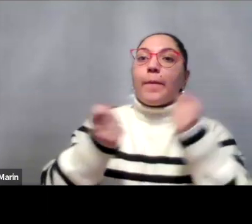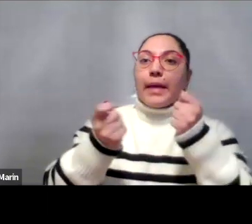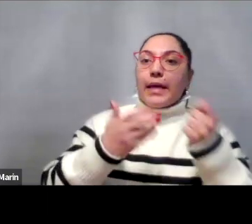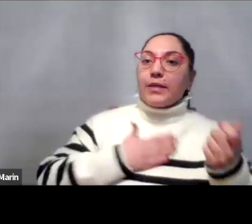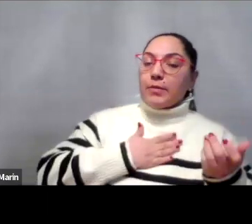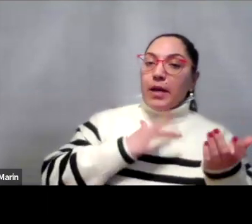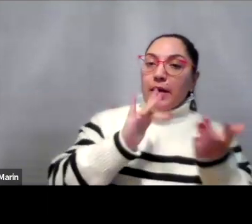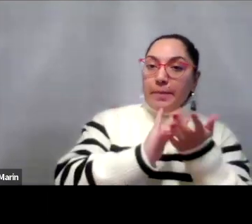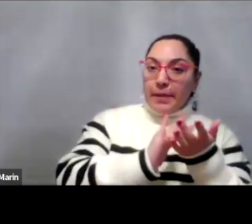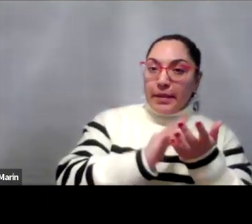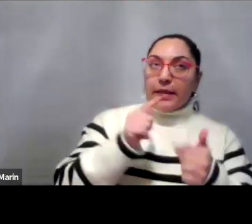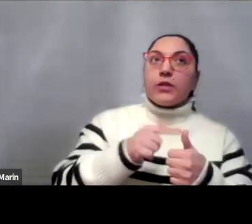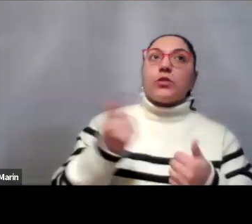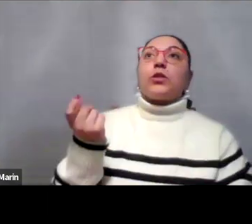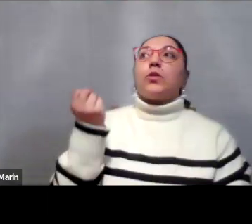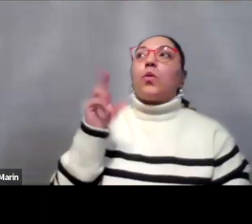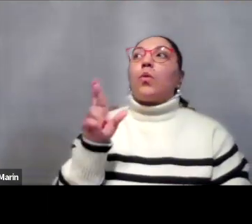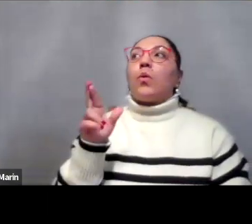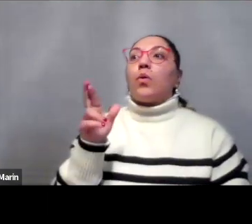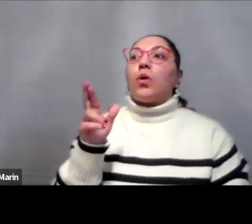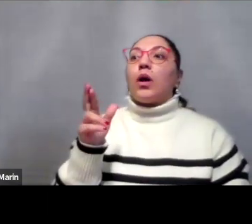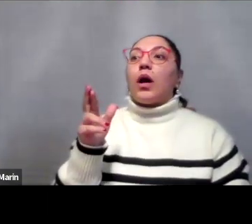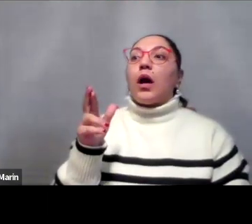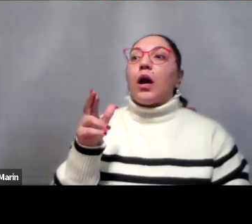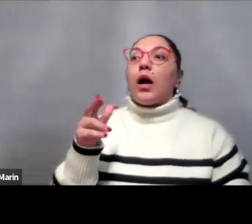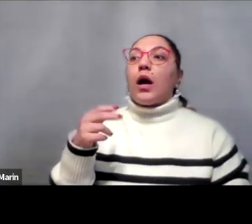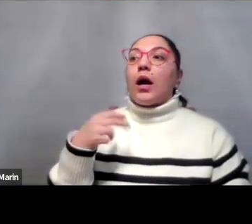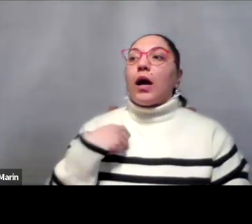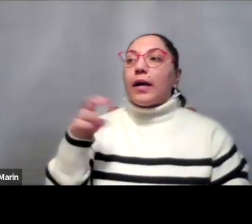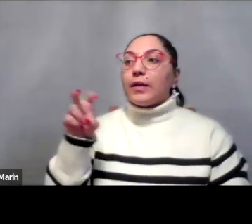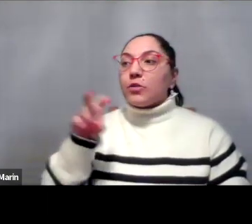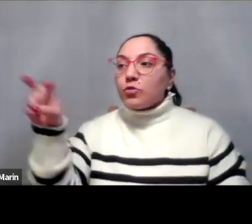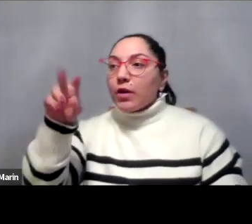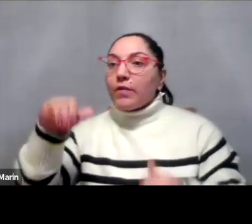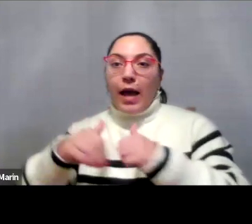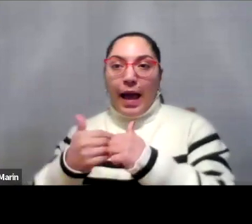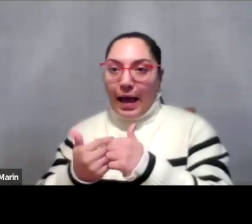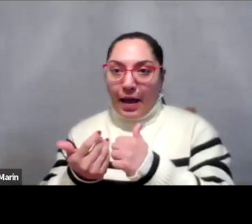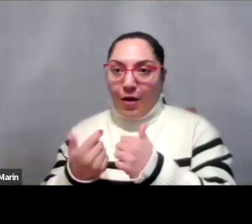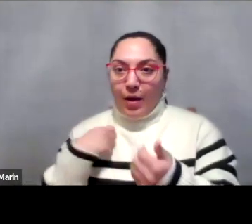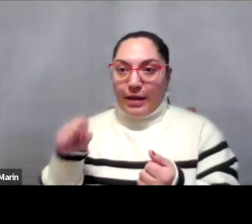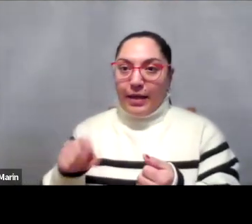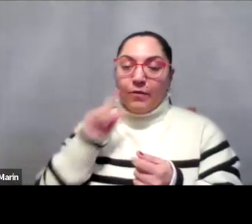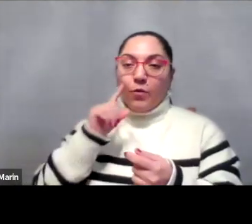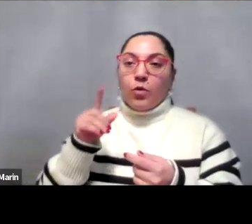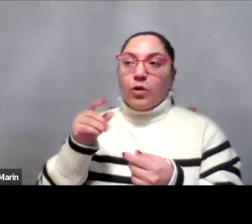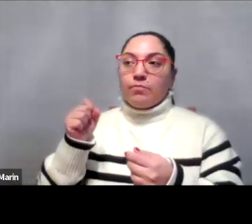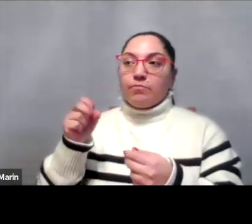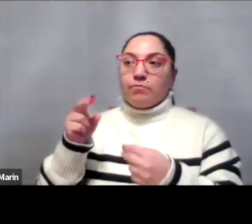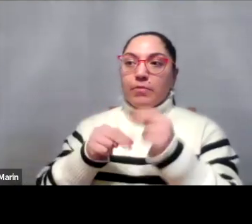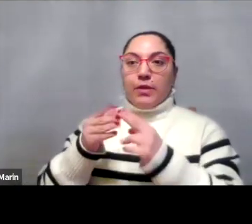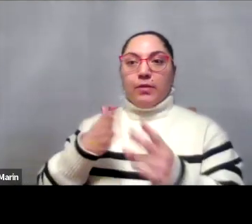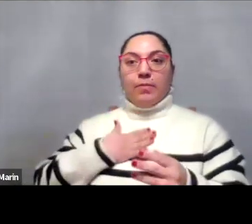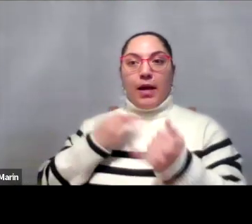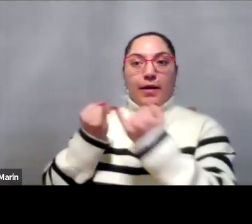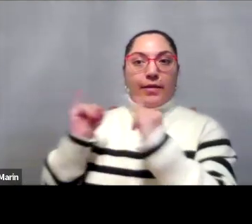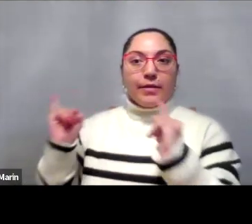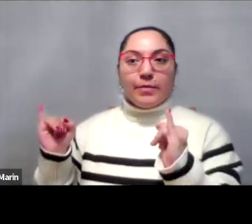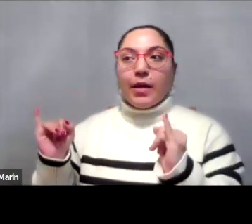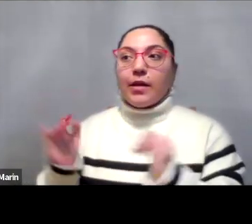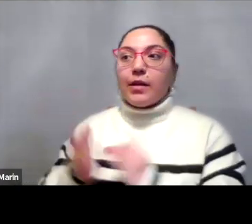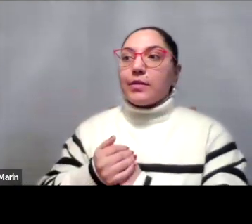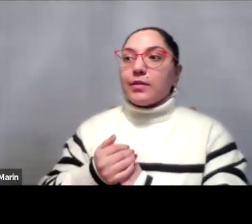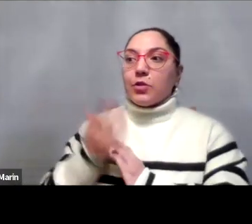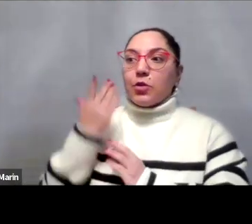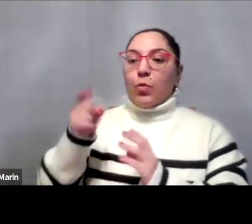medication or travel routes around the county to build independence, or as people age out of living